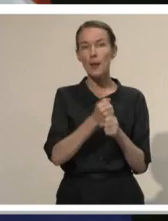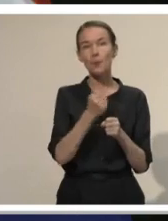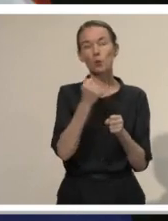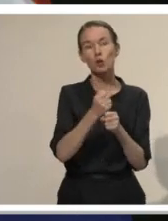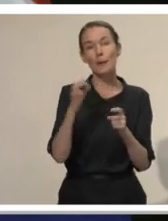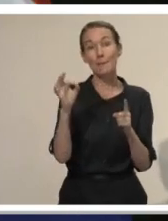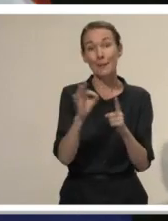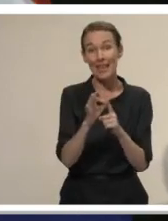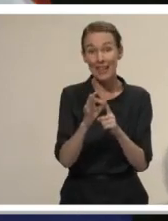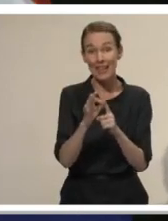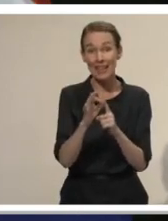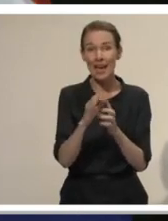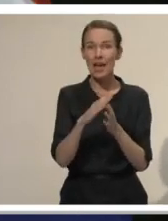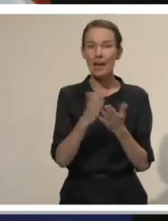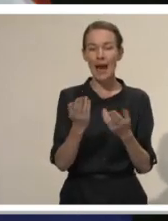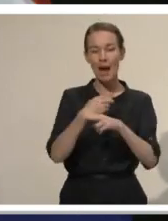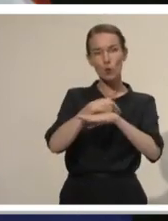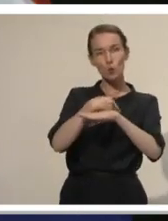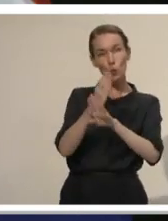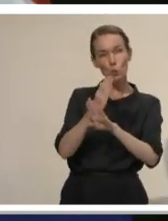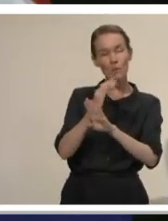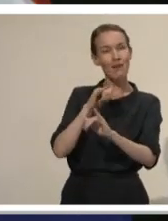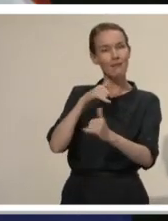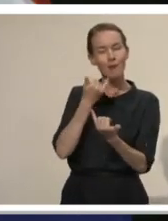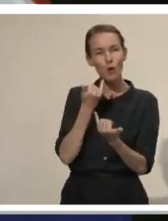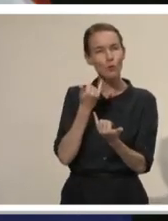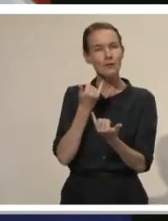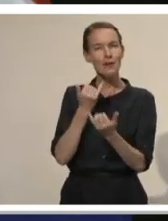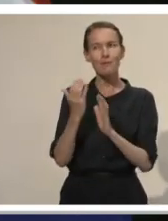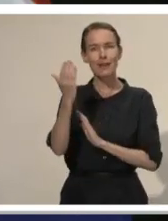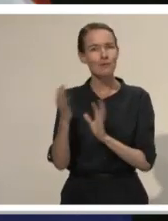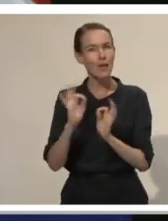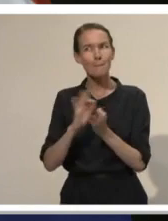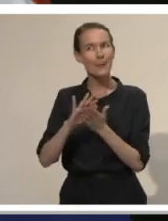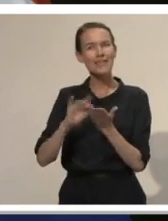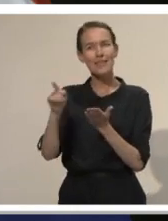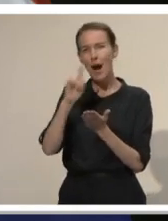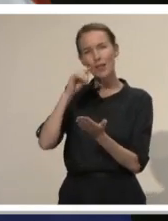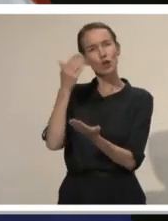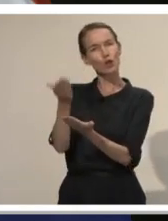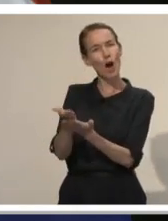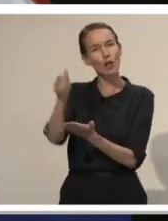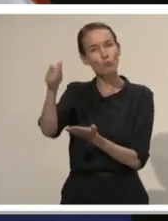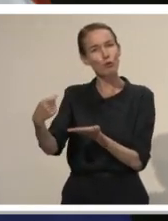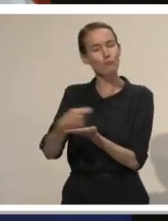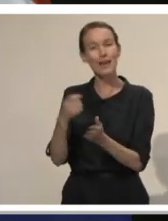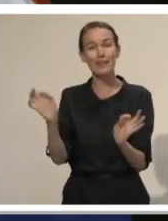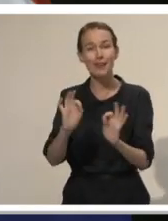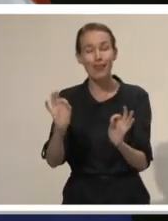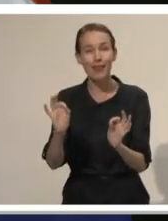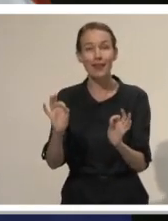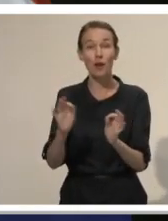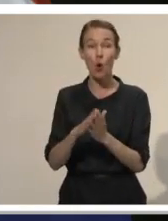that they may be doing consultations online or over the phone and haven't been able to collect fees for that, or where they've been undertaking